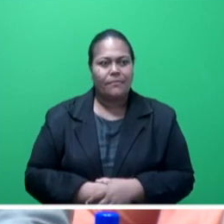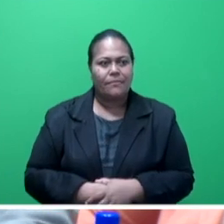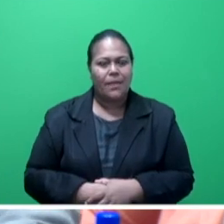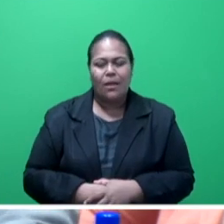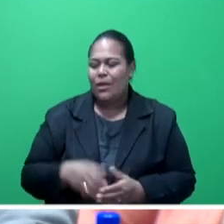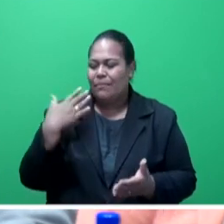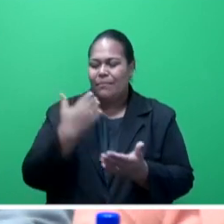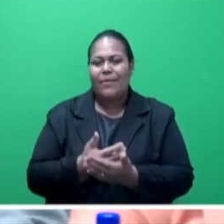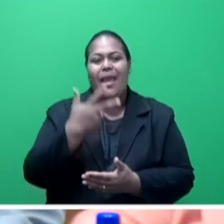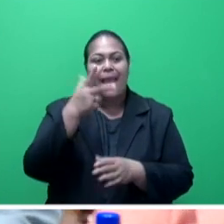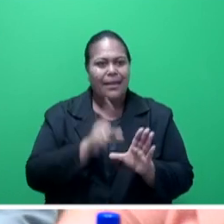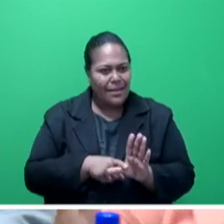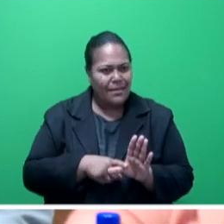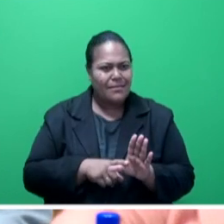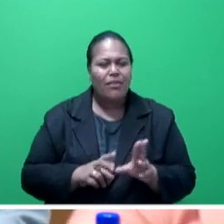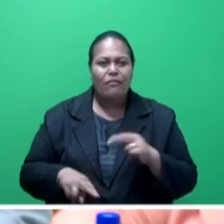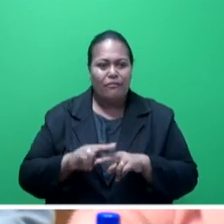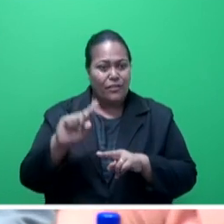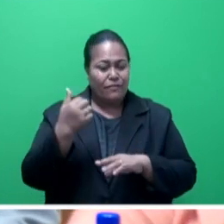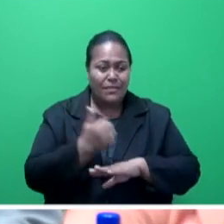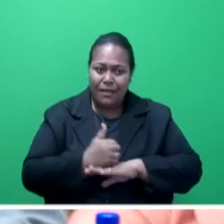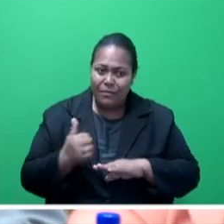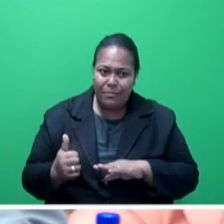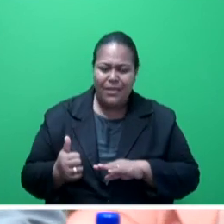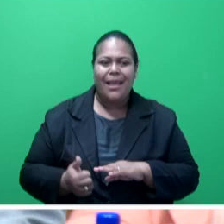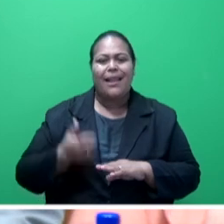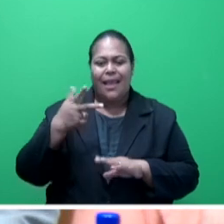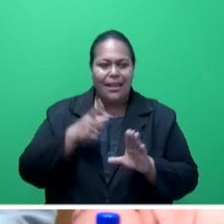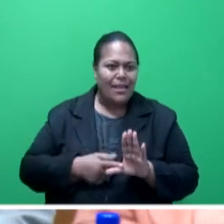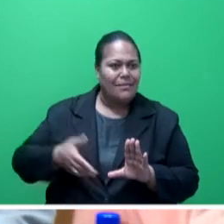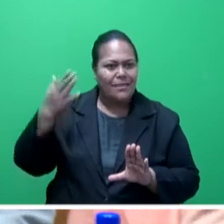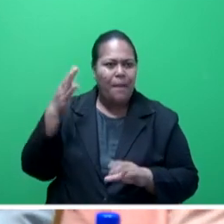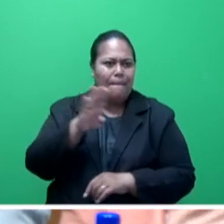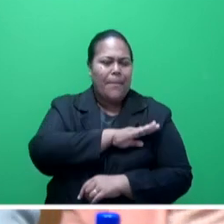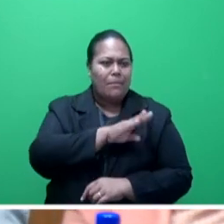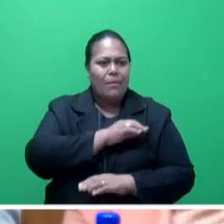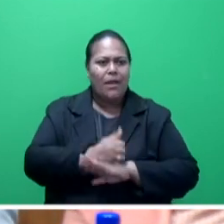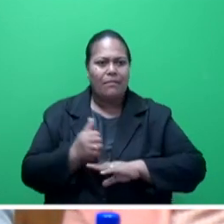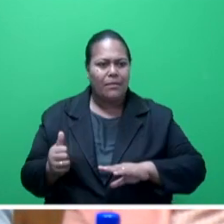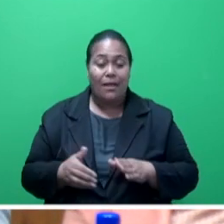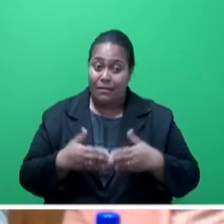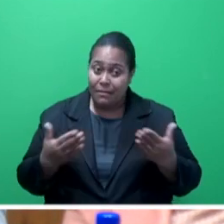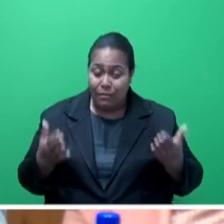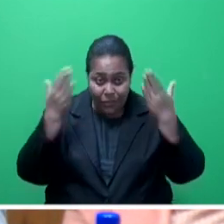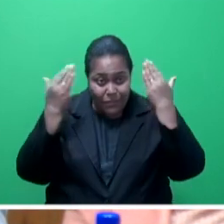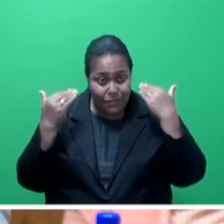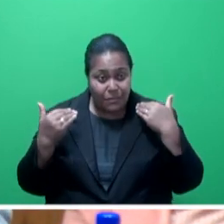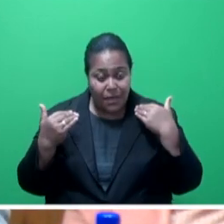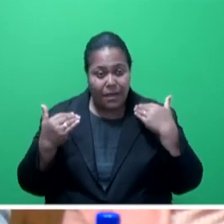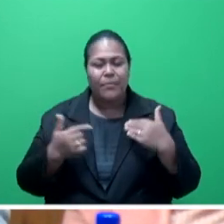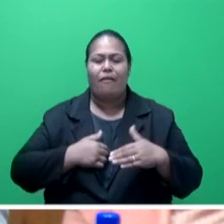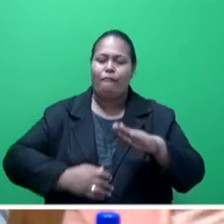8 years under the Fiji First government and the 8 years before that under the Bainimarama government. Mr. Speaker, sir, I totally